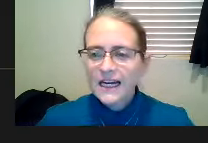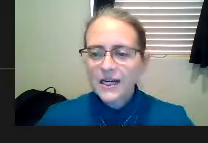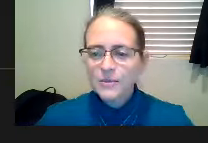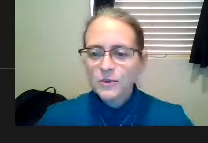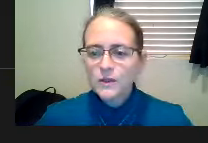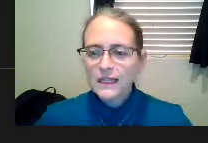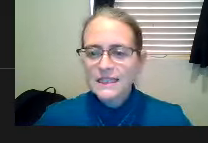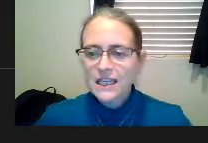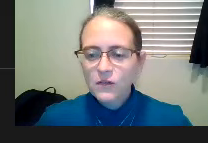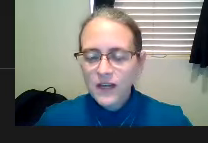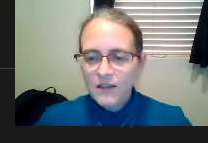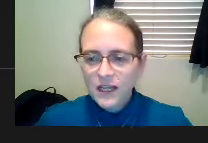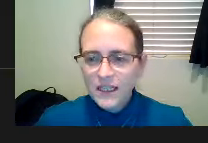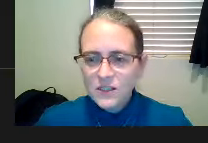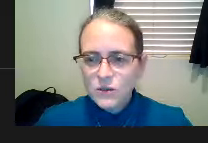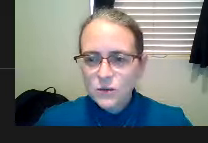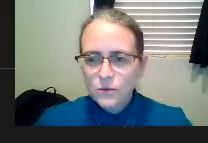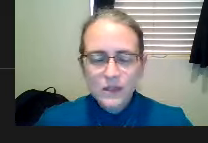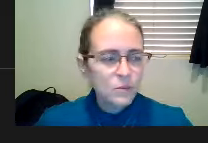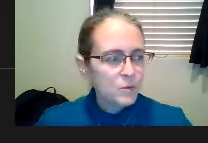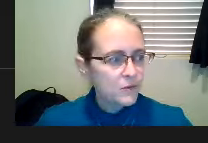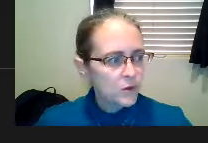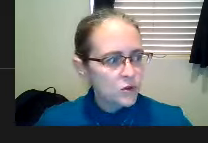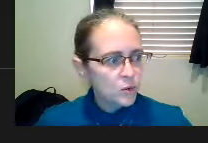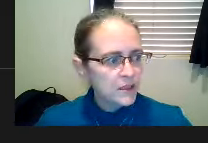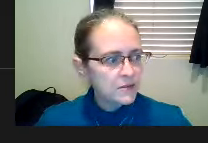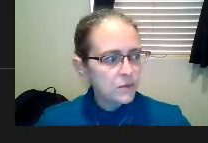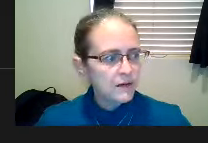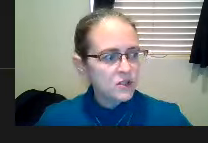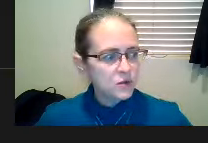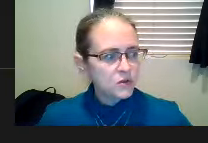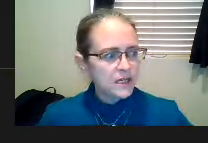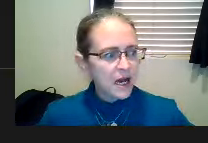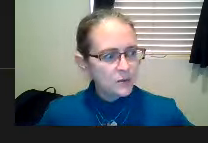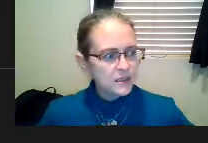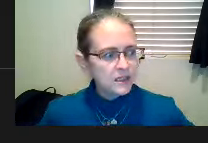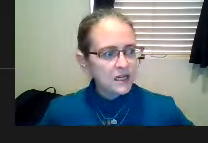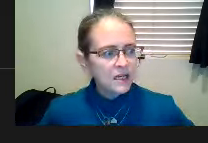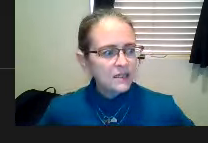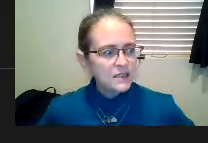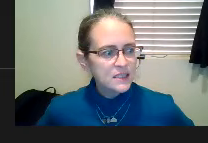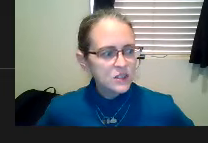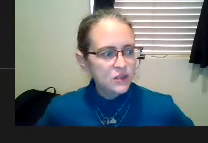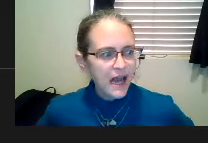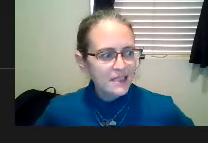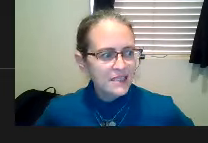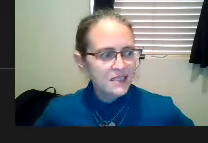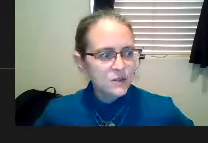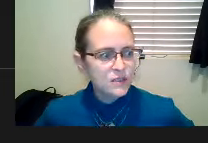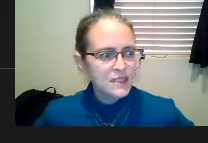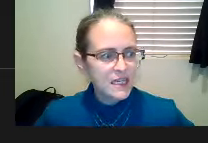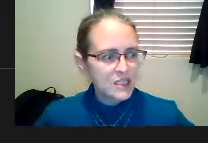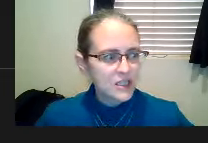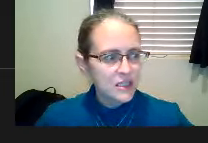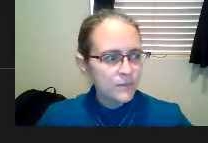again, you can self-navigate to the room of your choice. We have shelter and housing, digital access